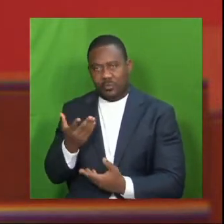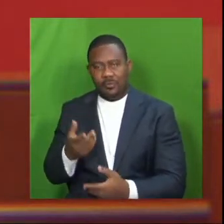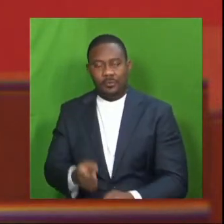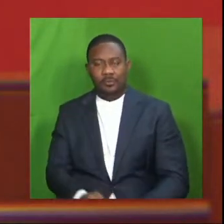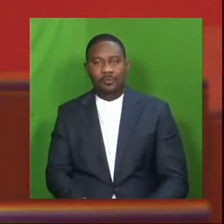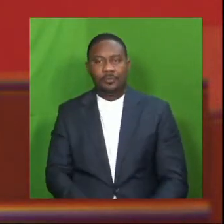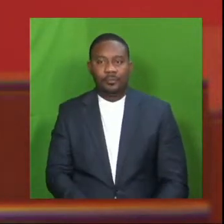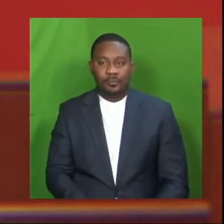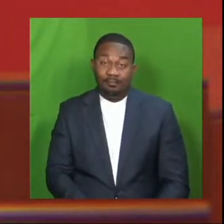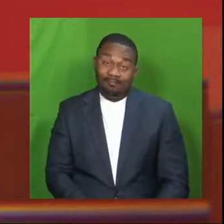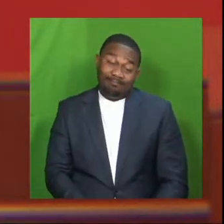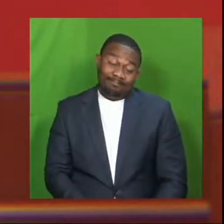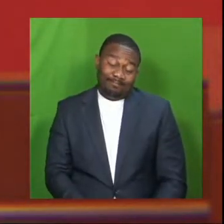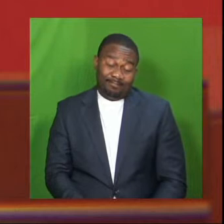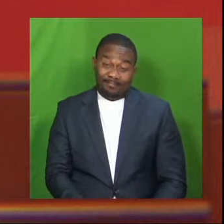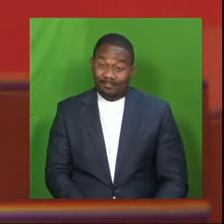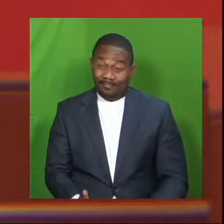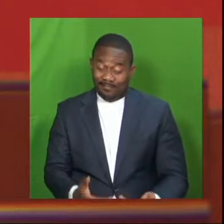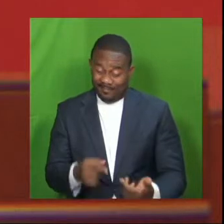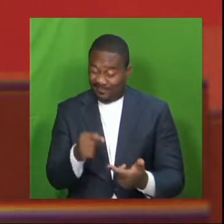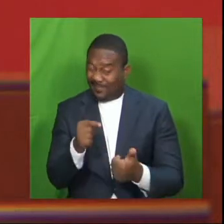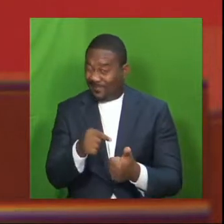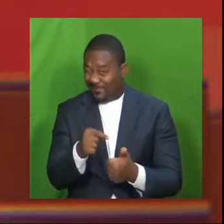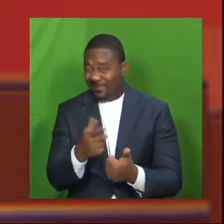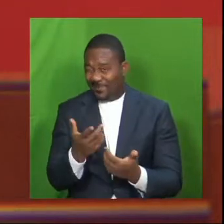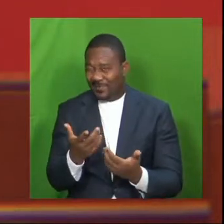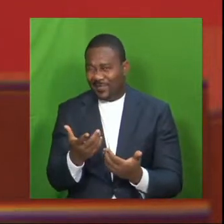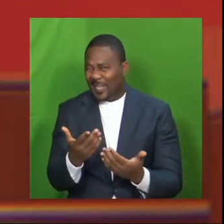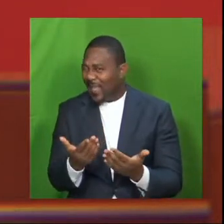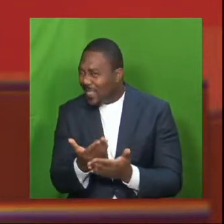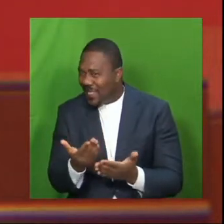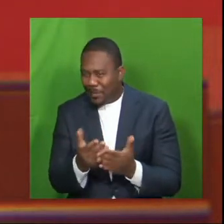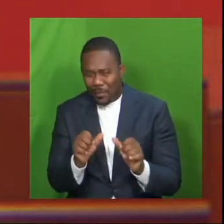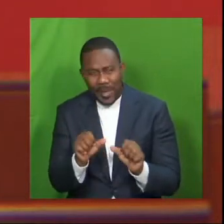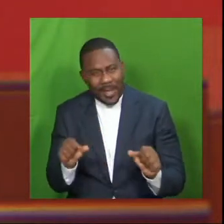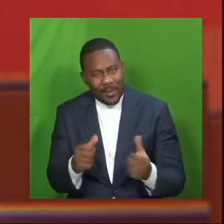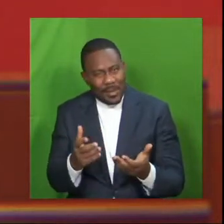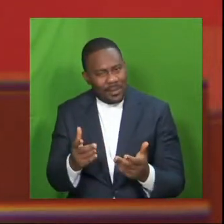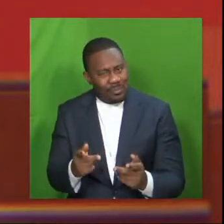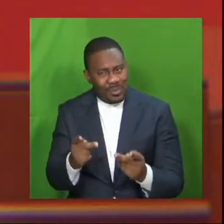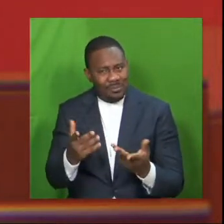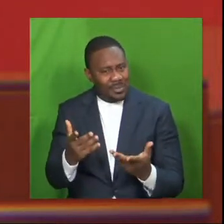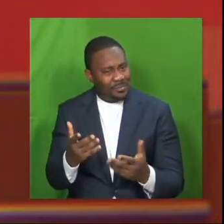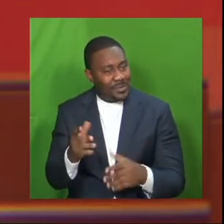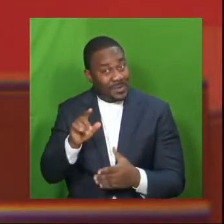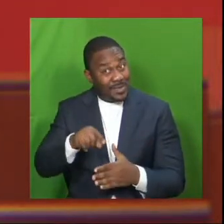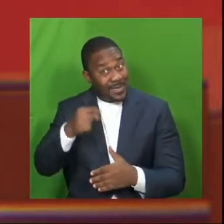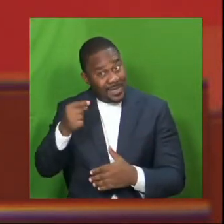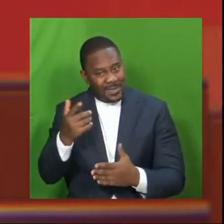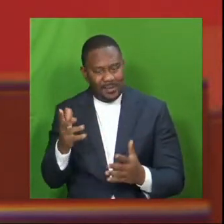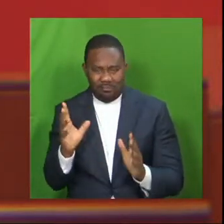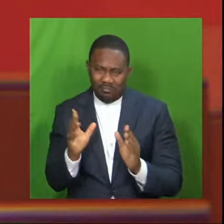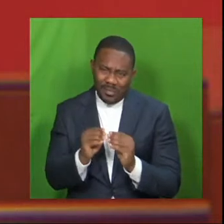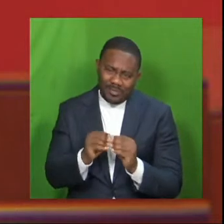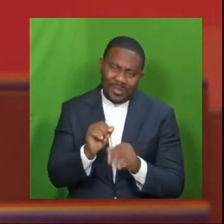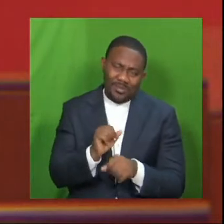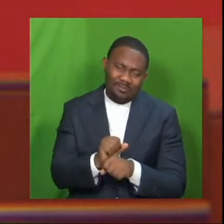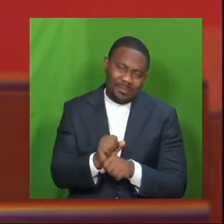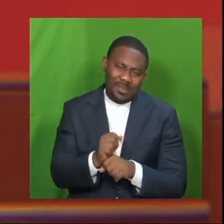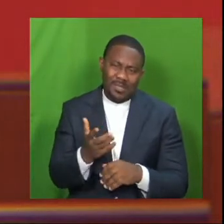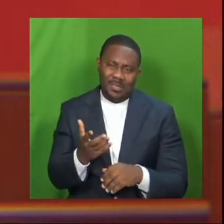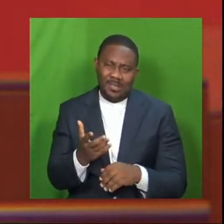new grounds. This is a proposal. It will come in the next meeting. I don't want us to be